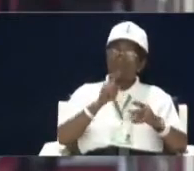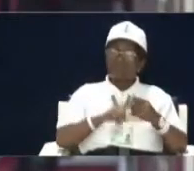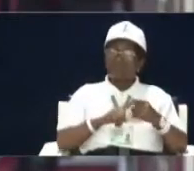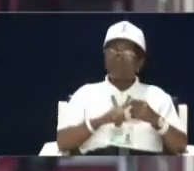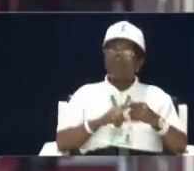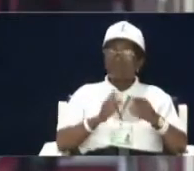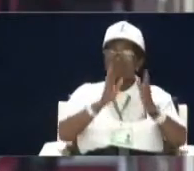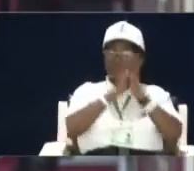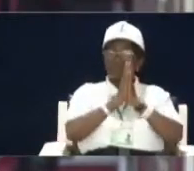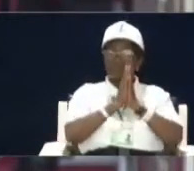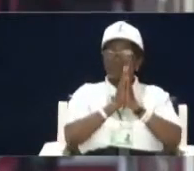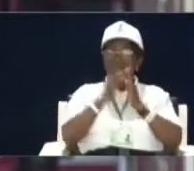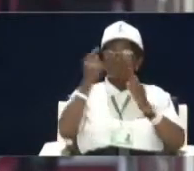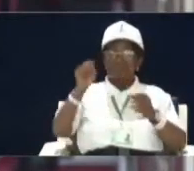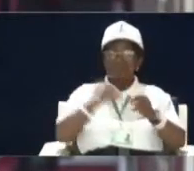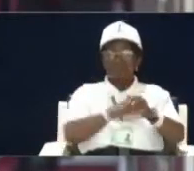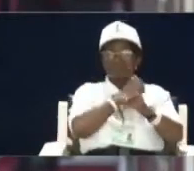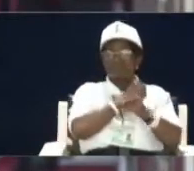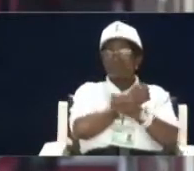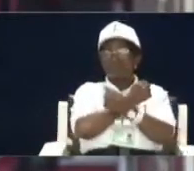pray for salvation.